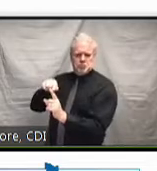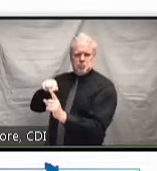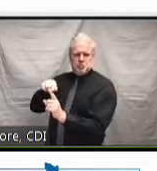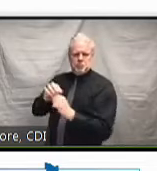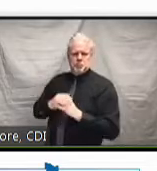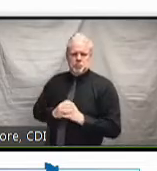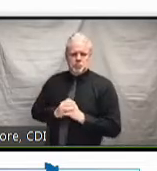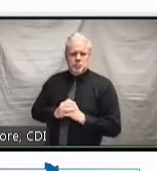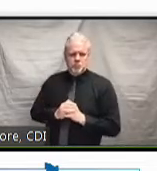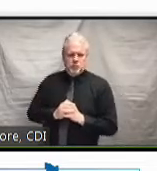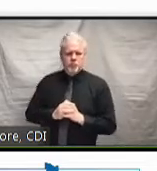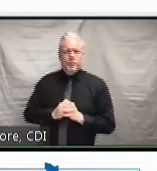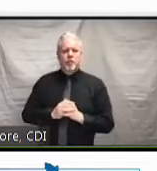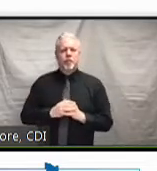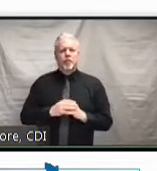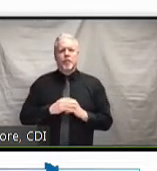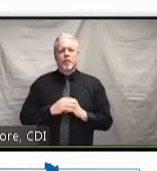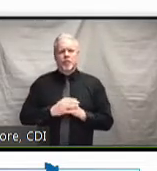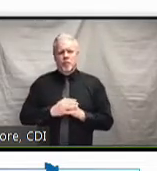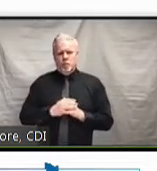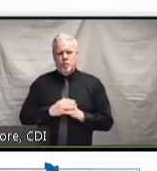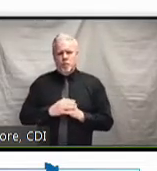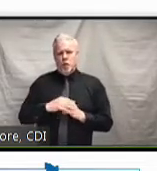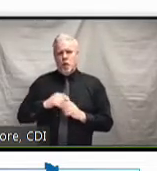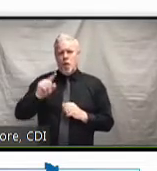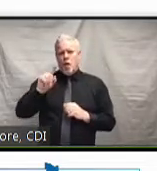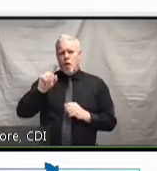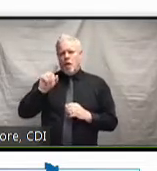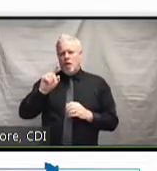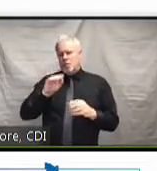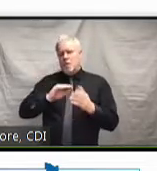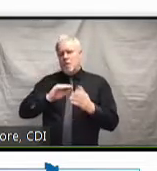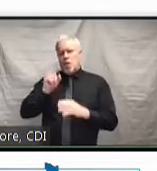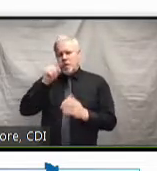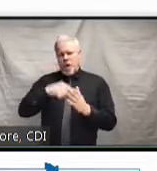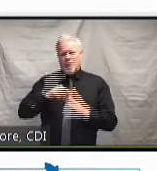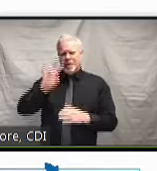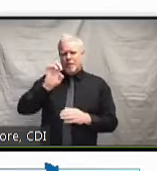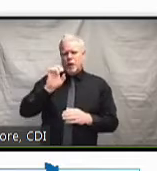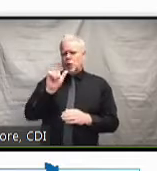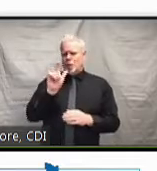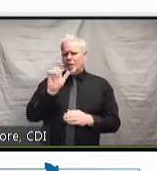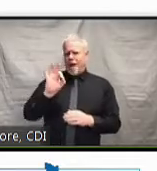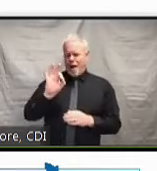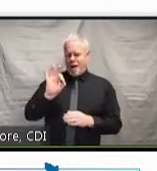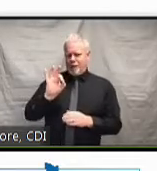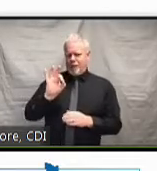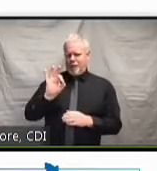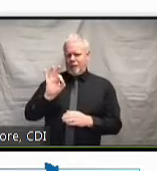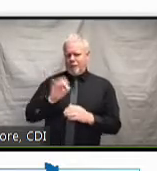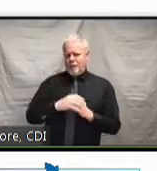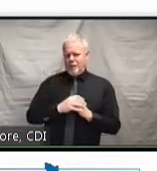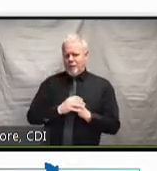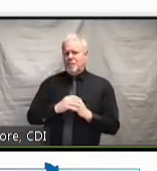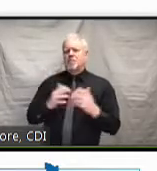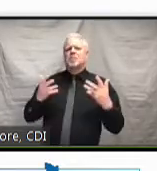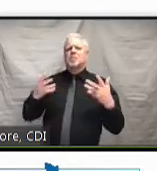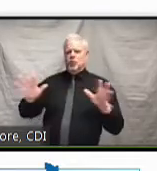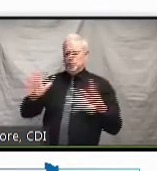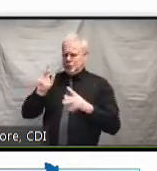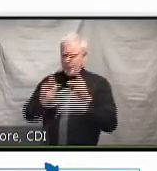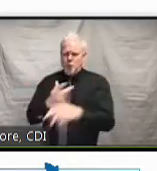County Department of Public Health and our county vaccination efforts at the County Convention Center and the Fleet Center